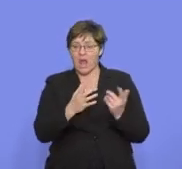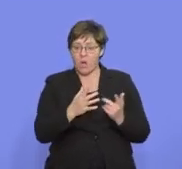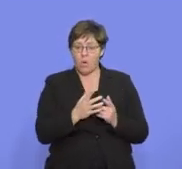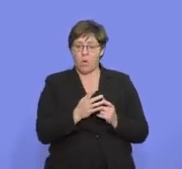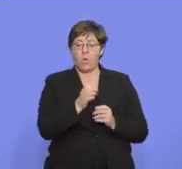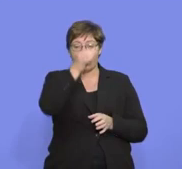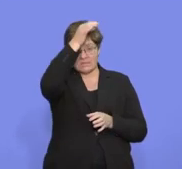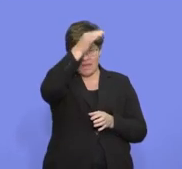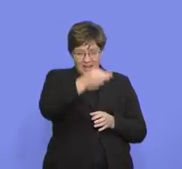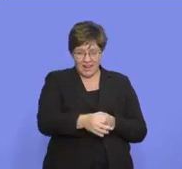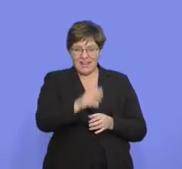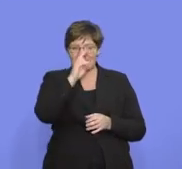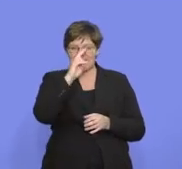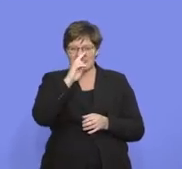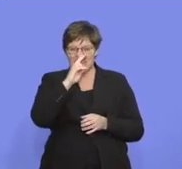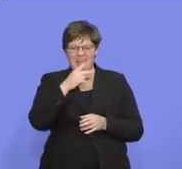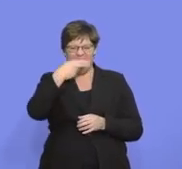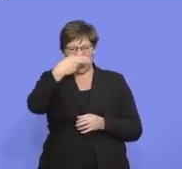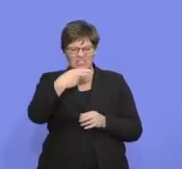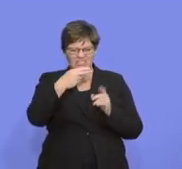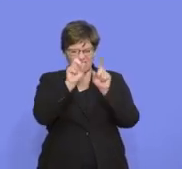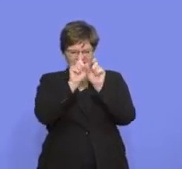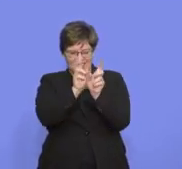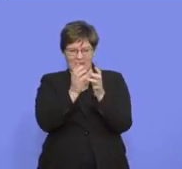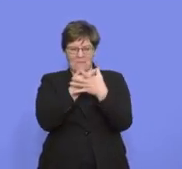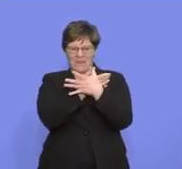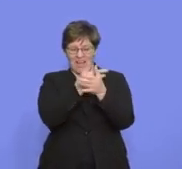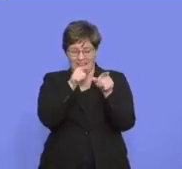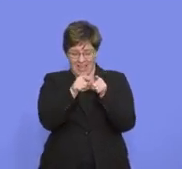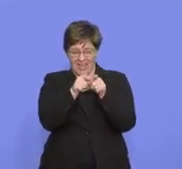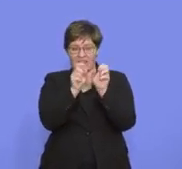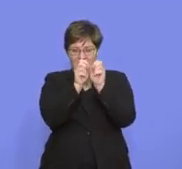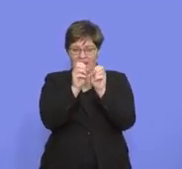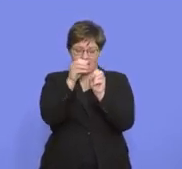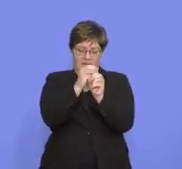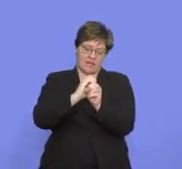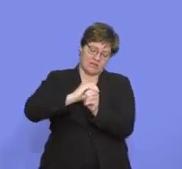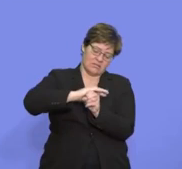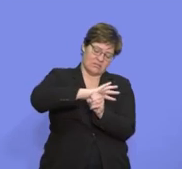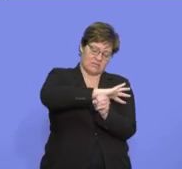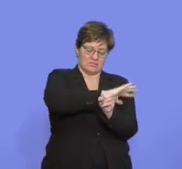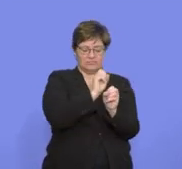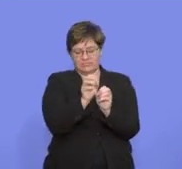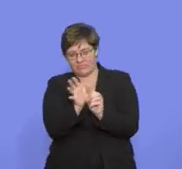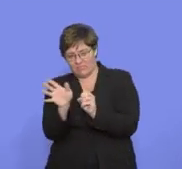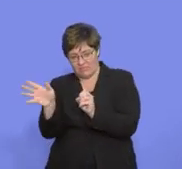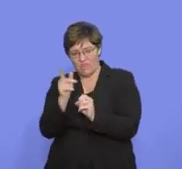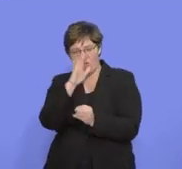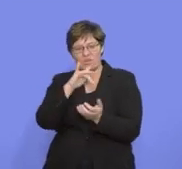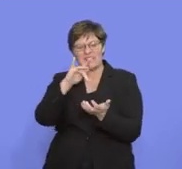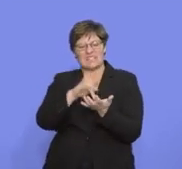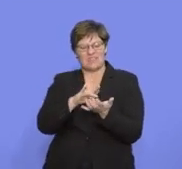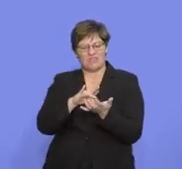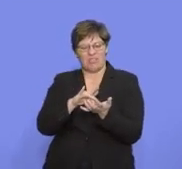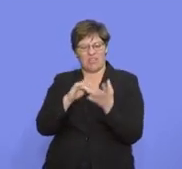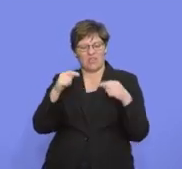that? This is a spinal cord. Can you see there's a little H there, or the little butterfly, the gray and the white, if you remember from the central